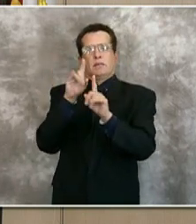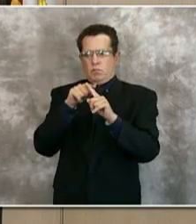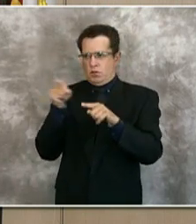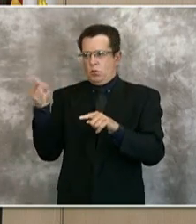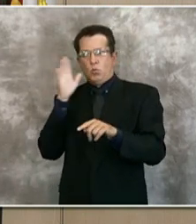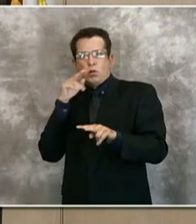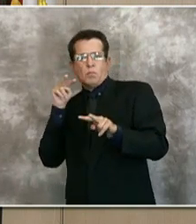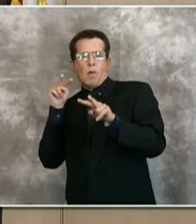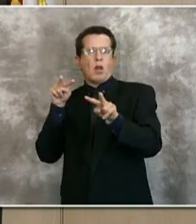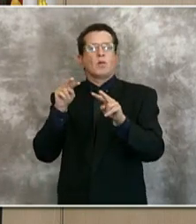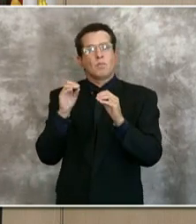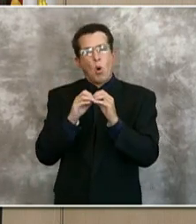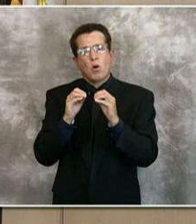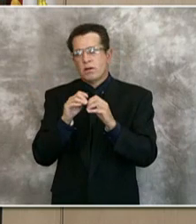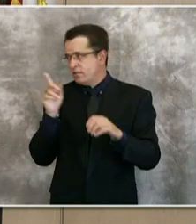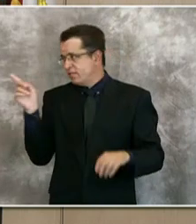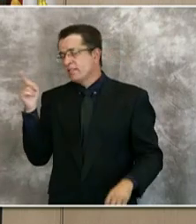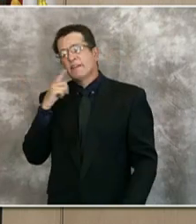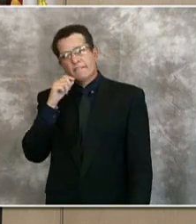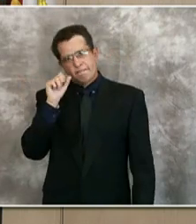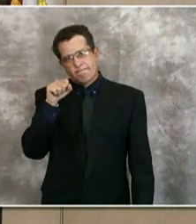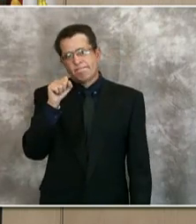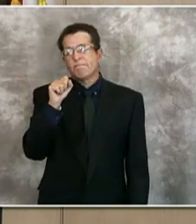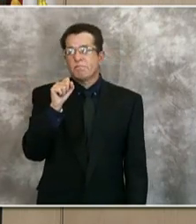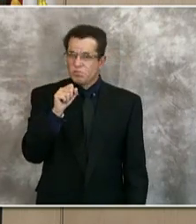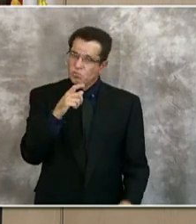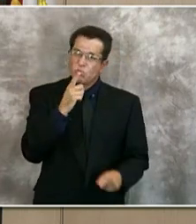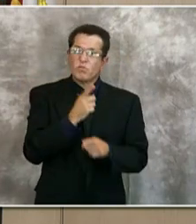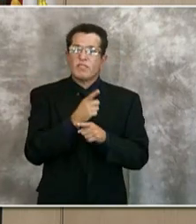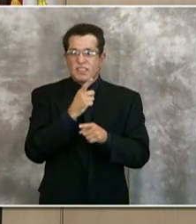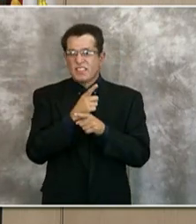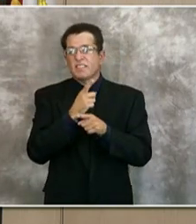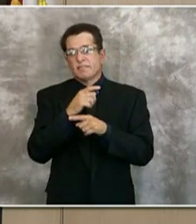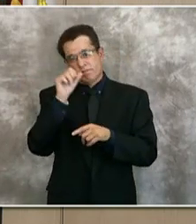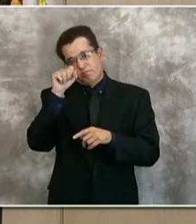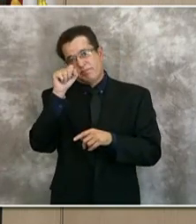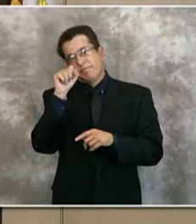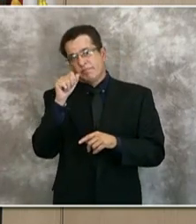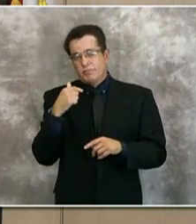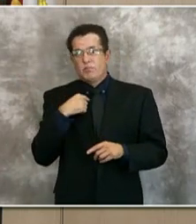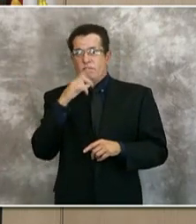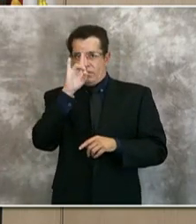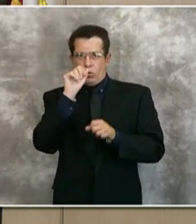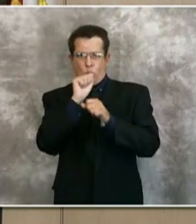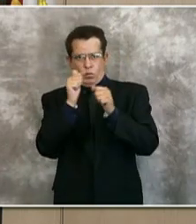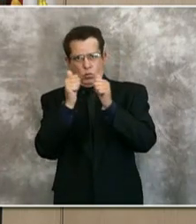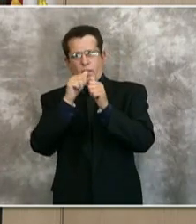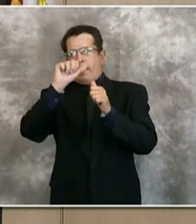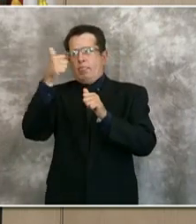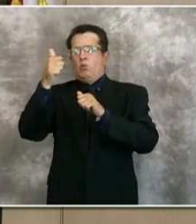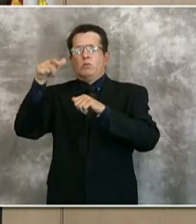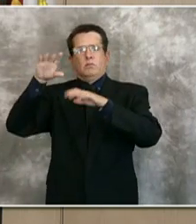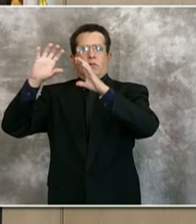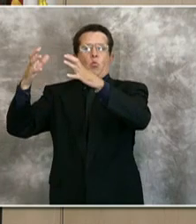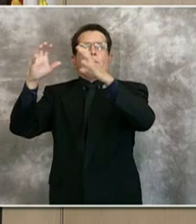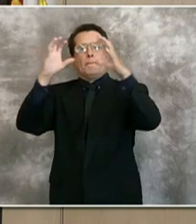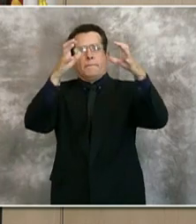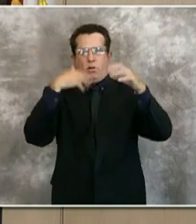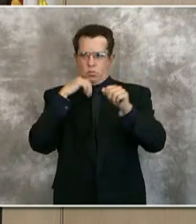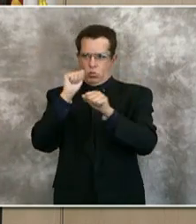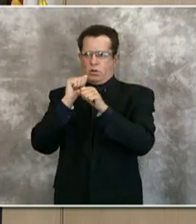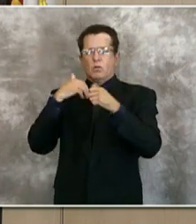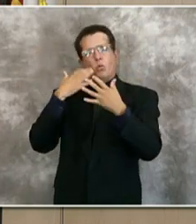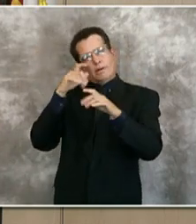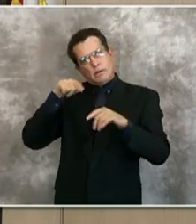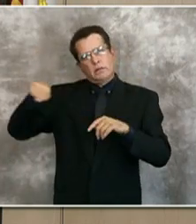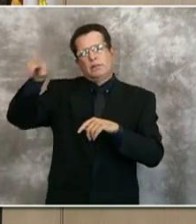Absolutely. Yes. But again, you are absolutely right. We've been working with other municipalities, but what we're trying to form